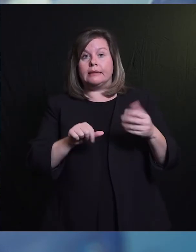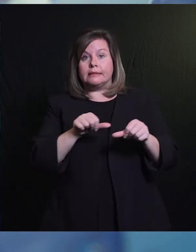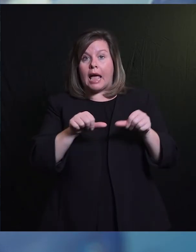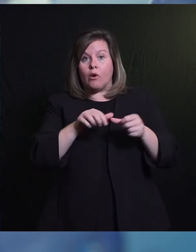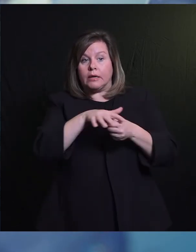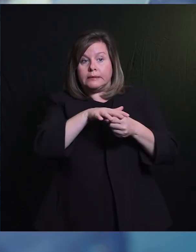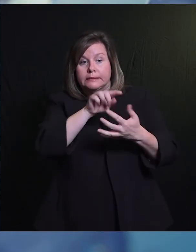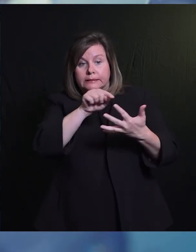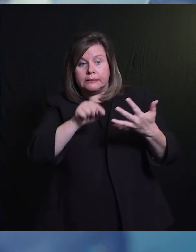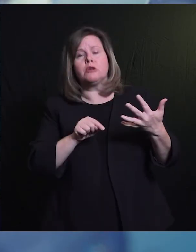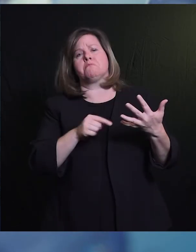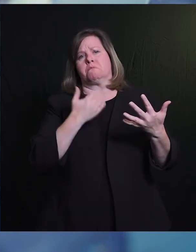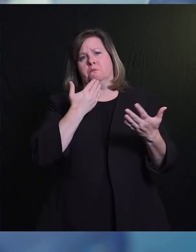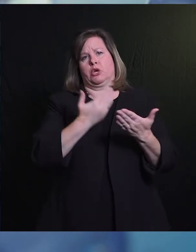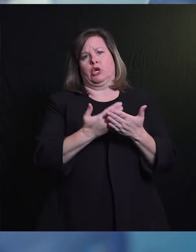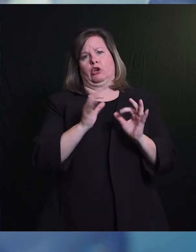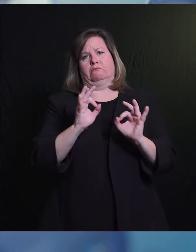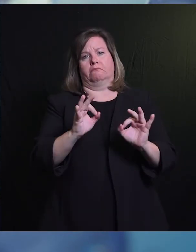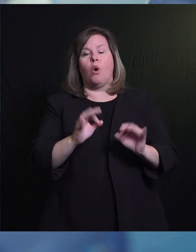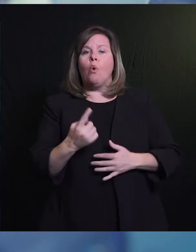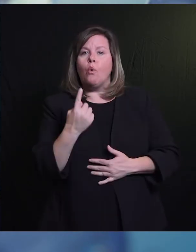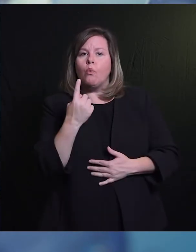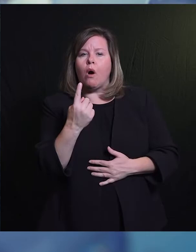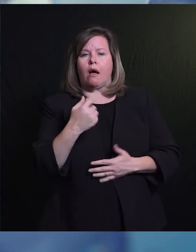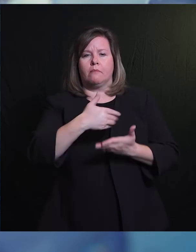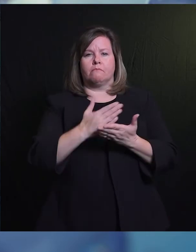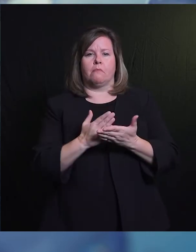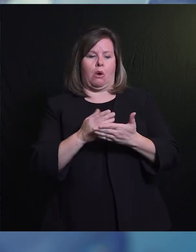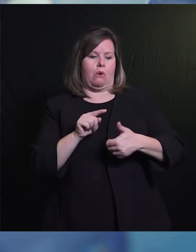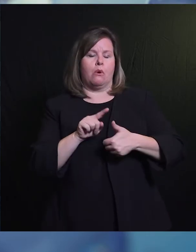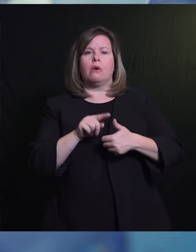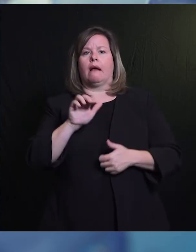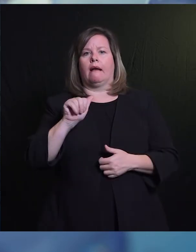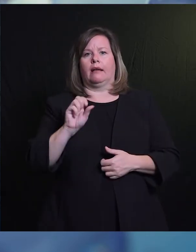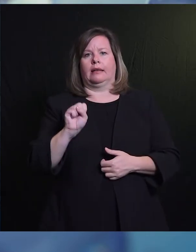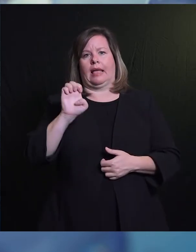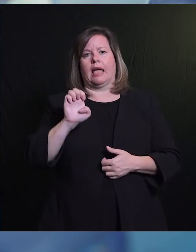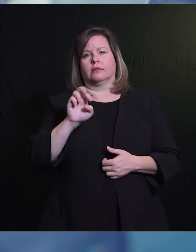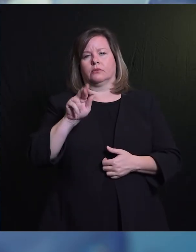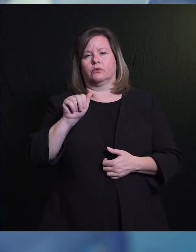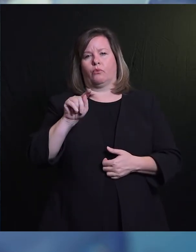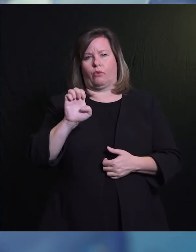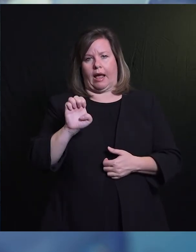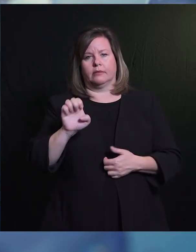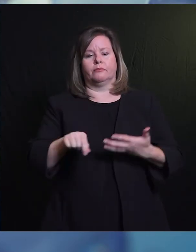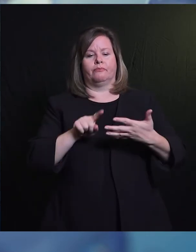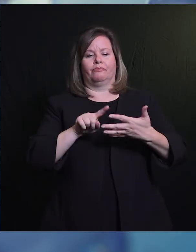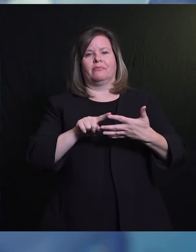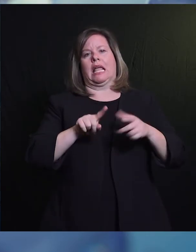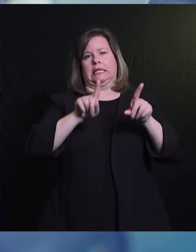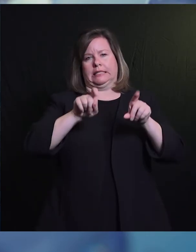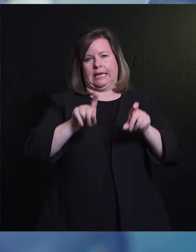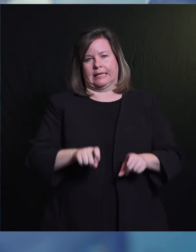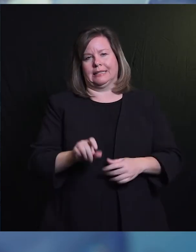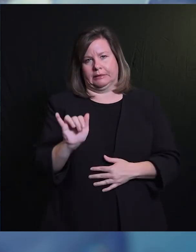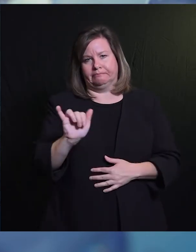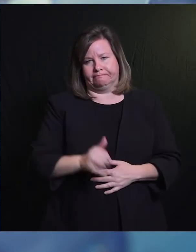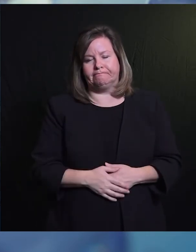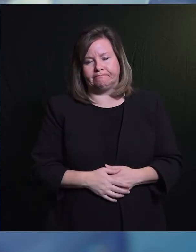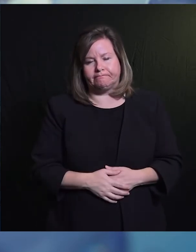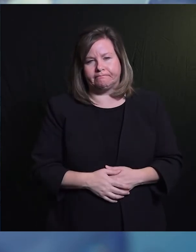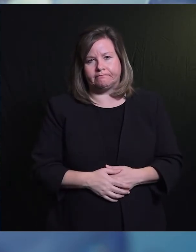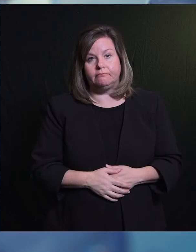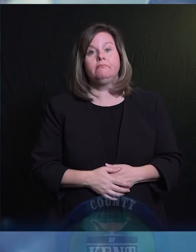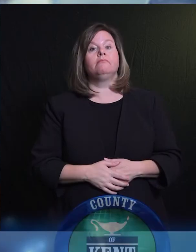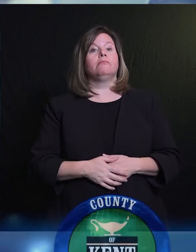we do need to work on especially is that case rate and then the testing rate also. Now here's where we need your help. That we